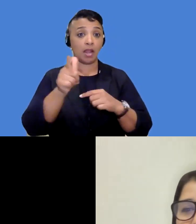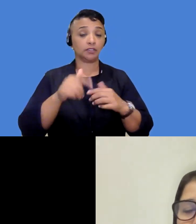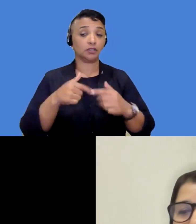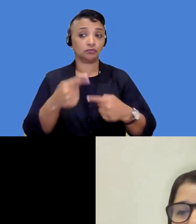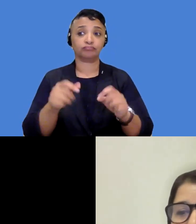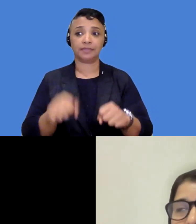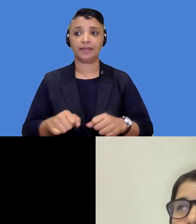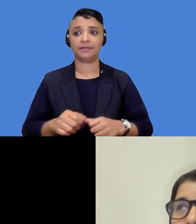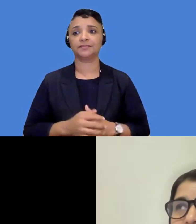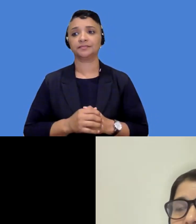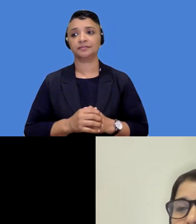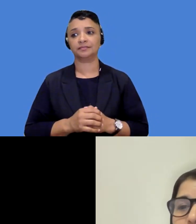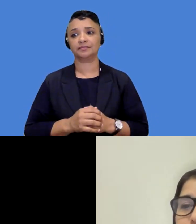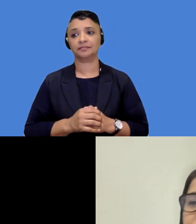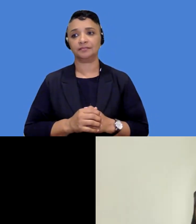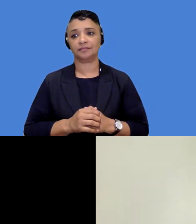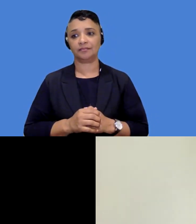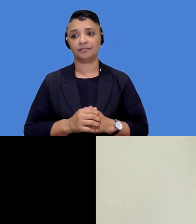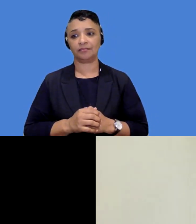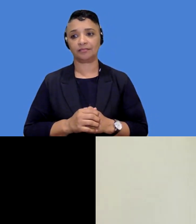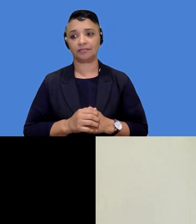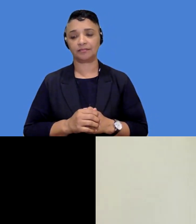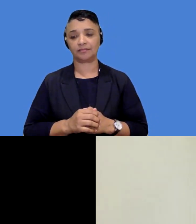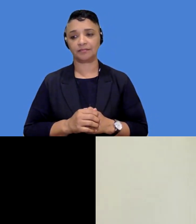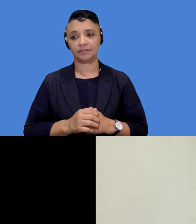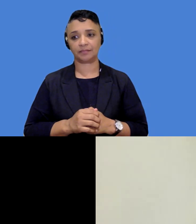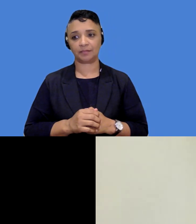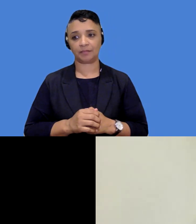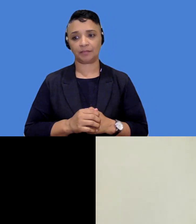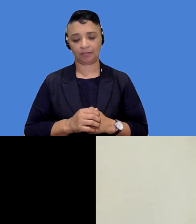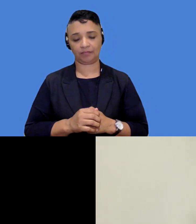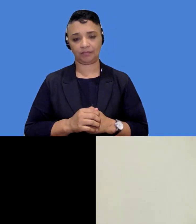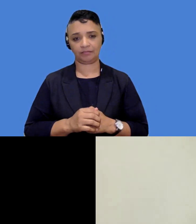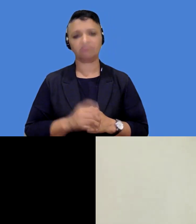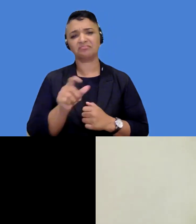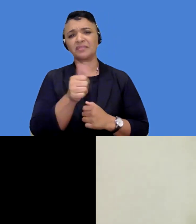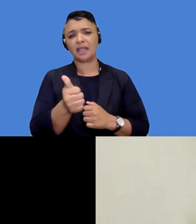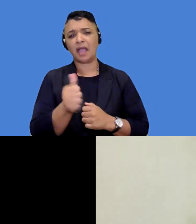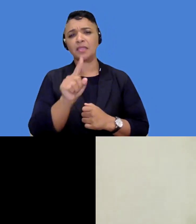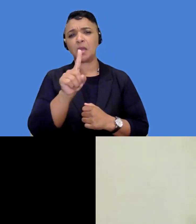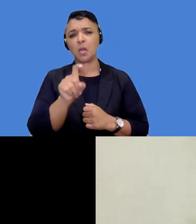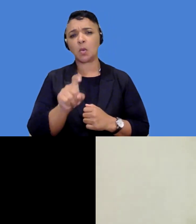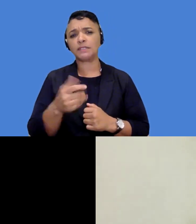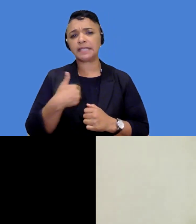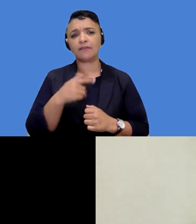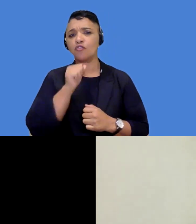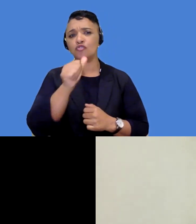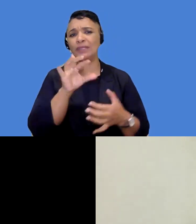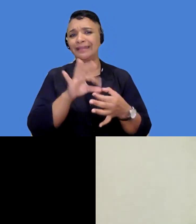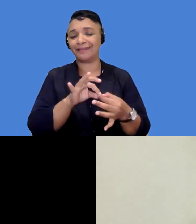Yeah, just because there are also other questions that is related not only to Indigenous, but also the